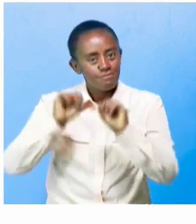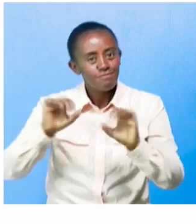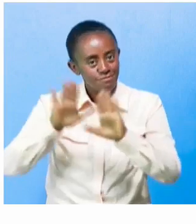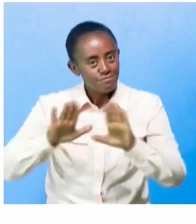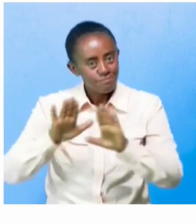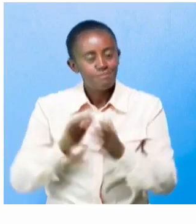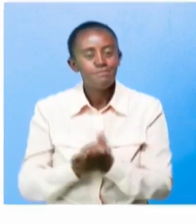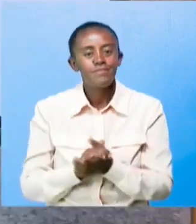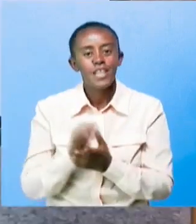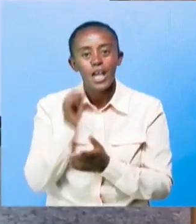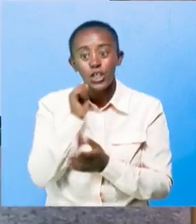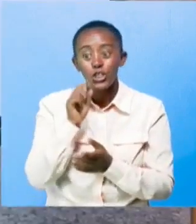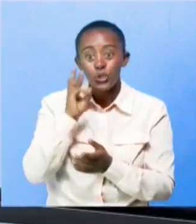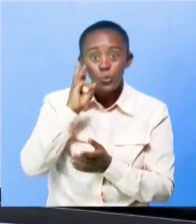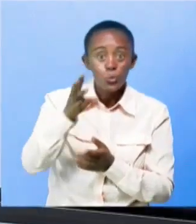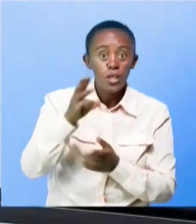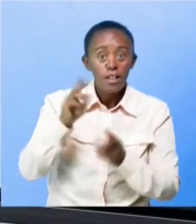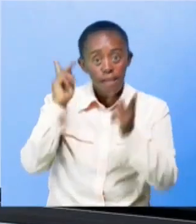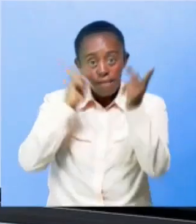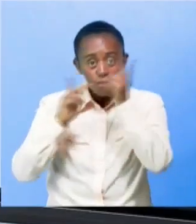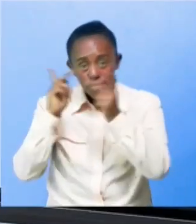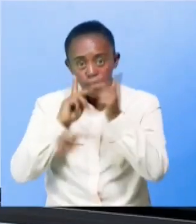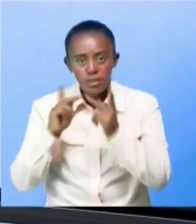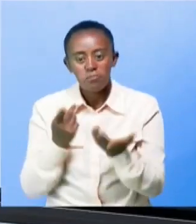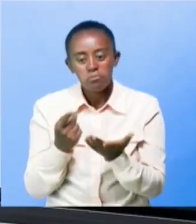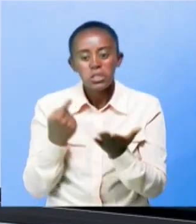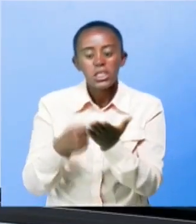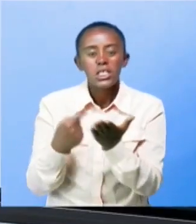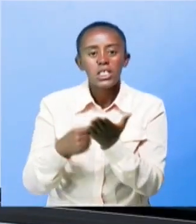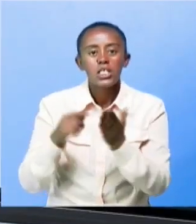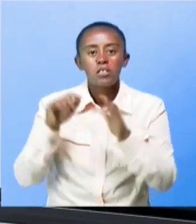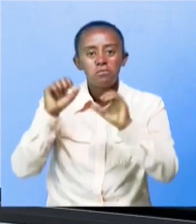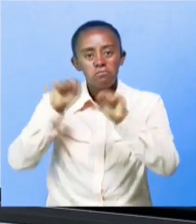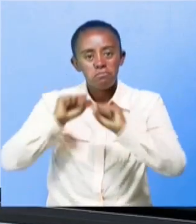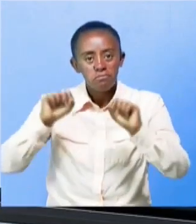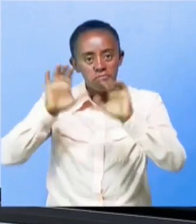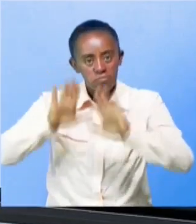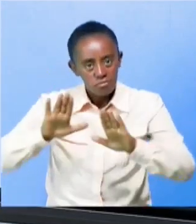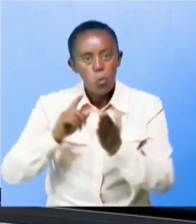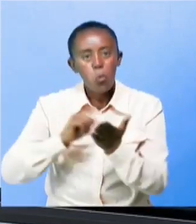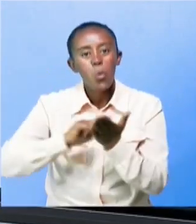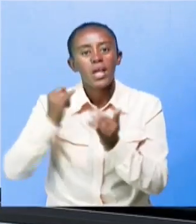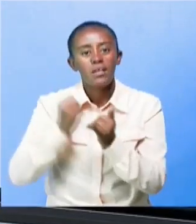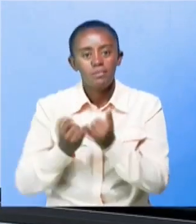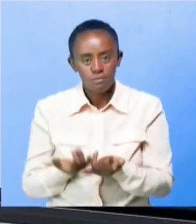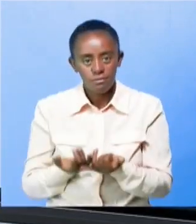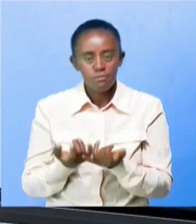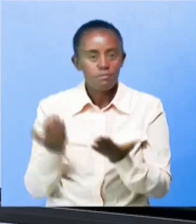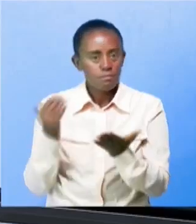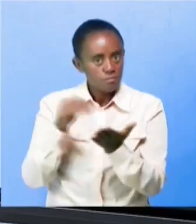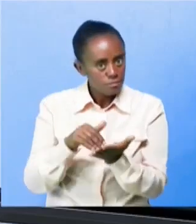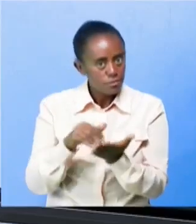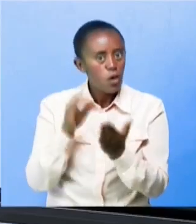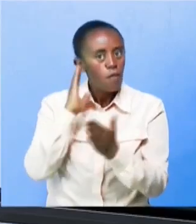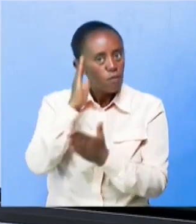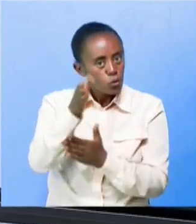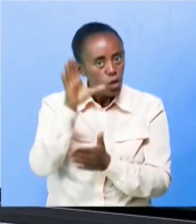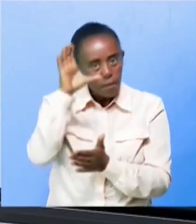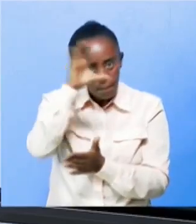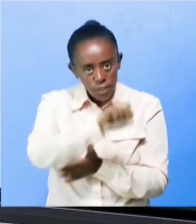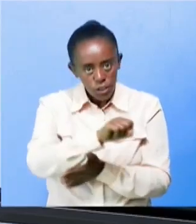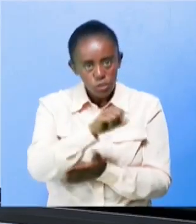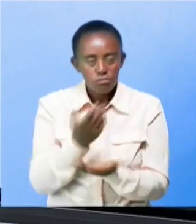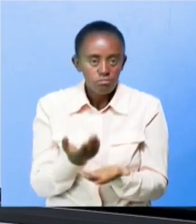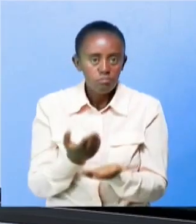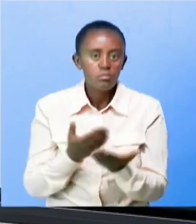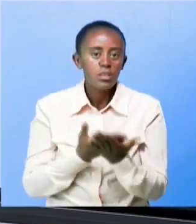She will visit her grandparents this weekend. Again, we have used will to talk about future predictions,